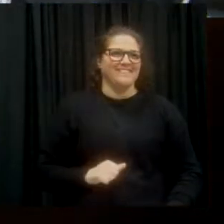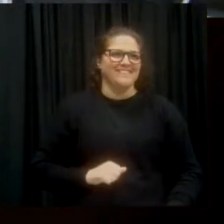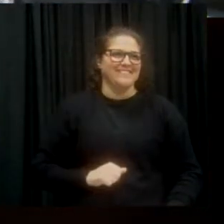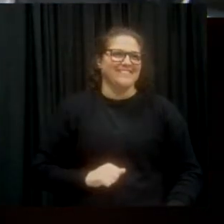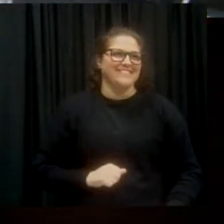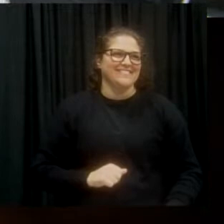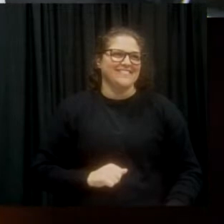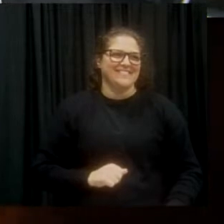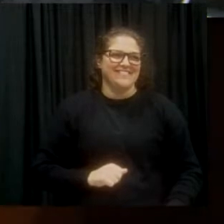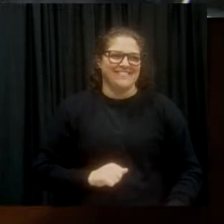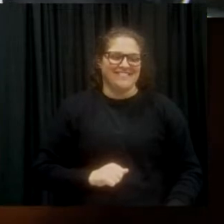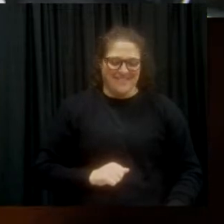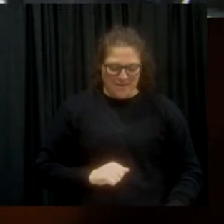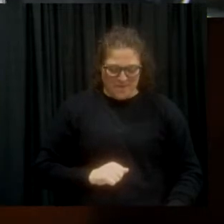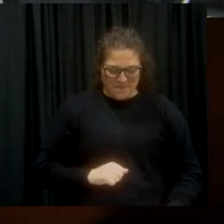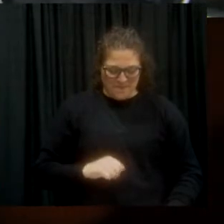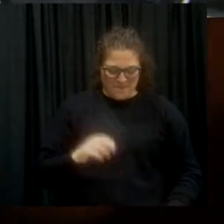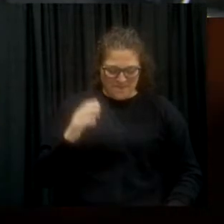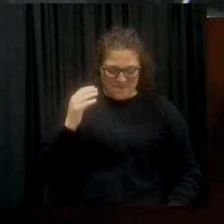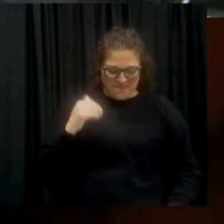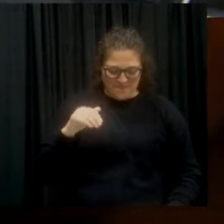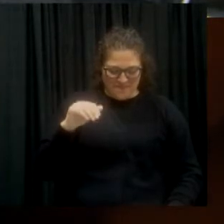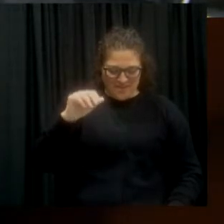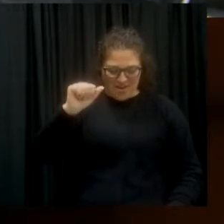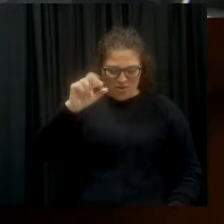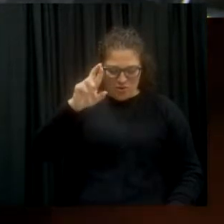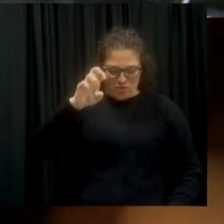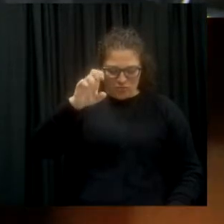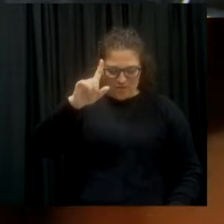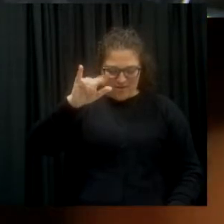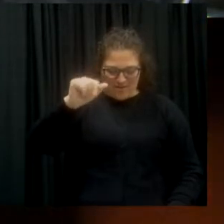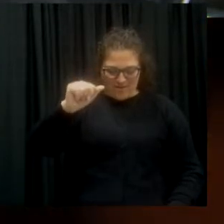Aurelia? Aurelia McKnight.